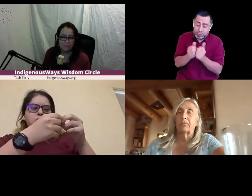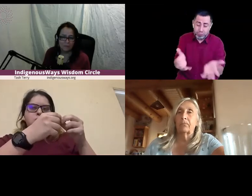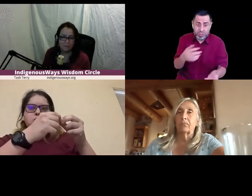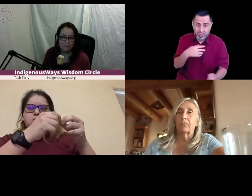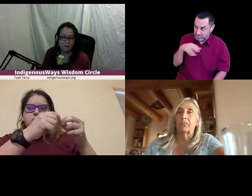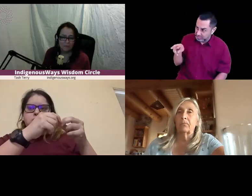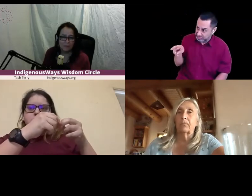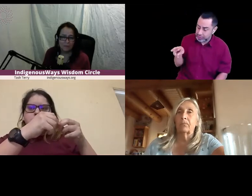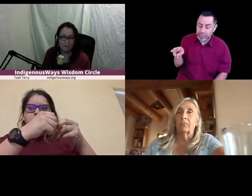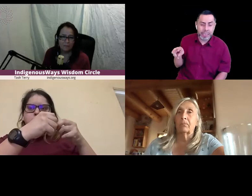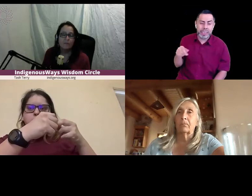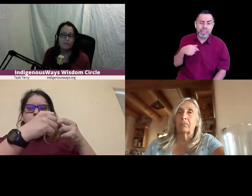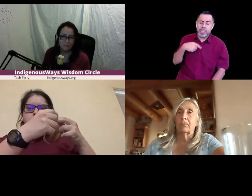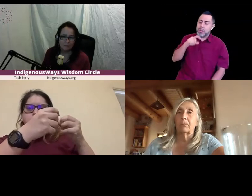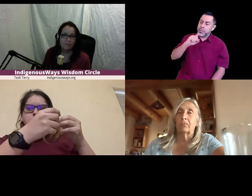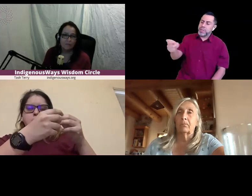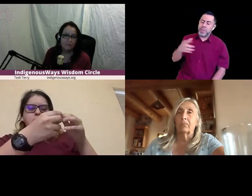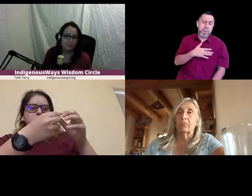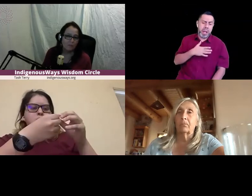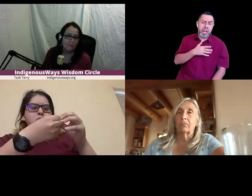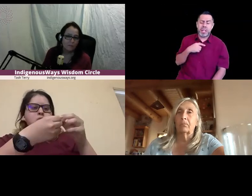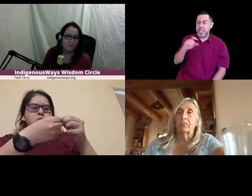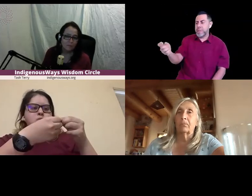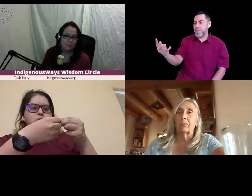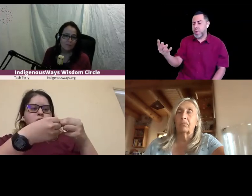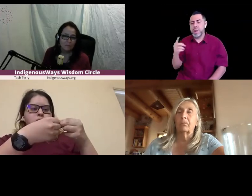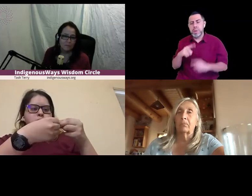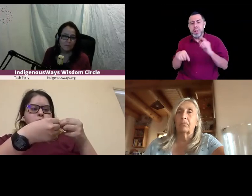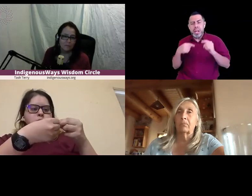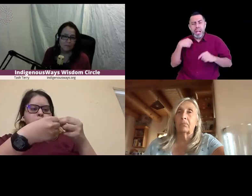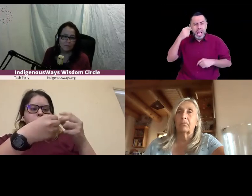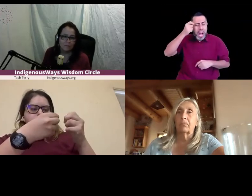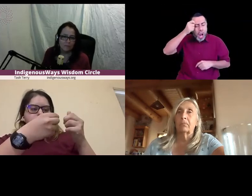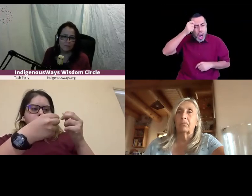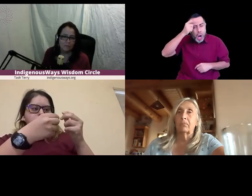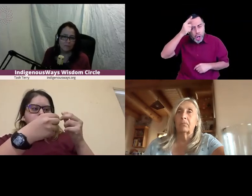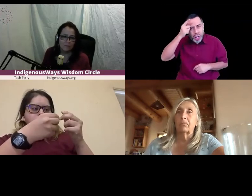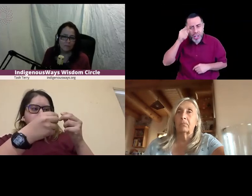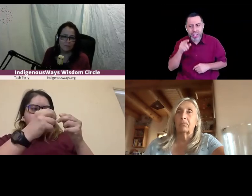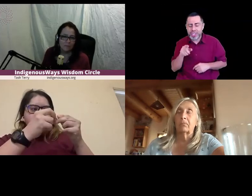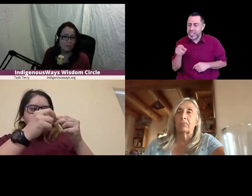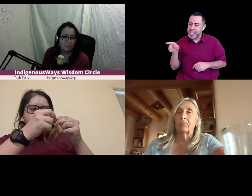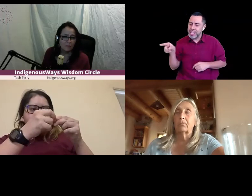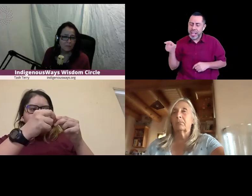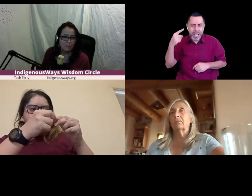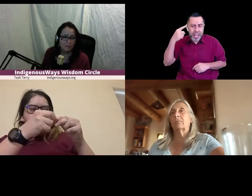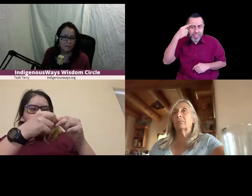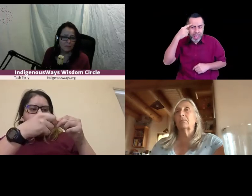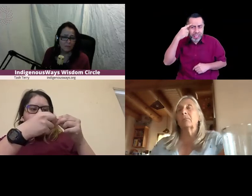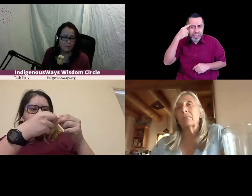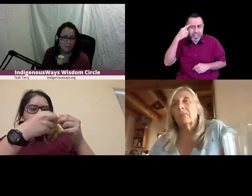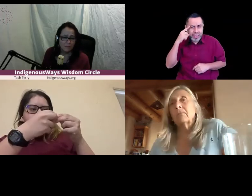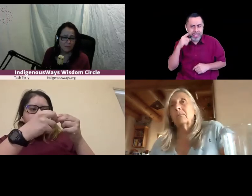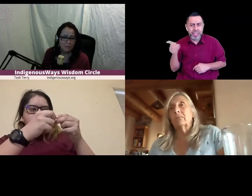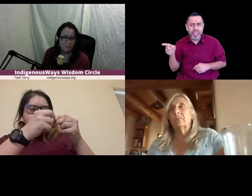four. And I can understand that, but, you know, they think that because they see it in the, at the